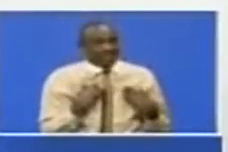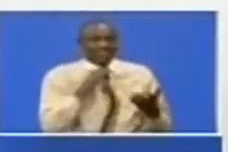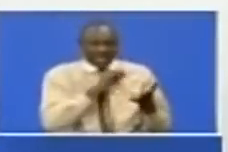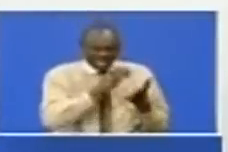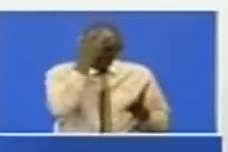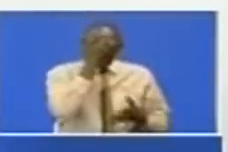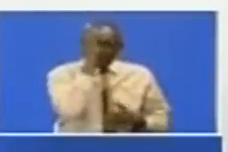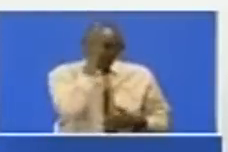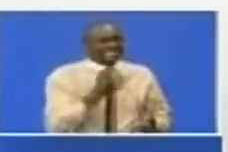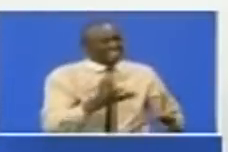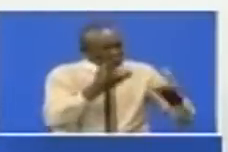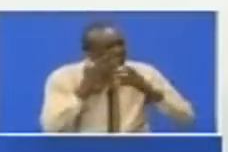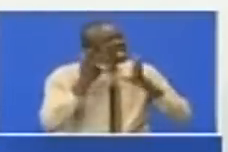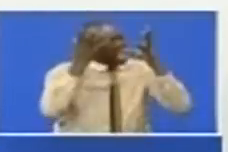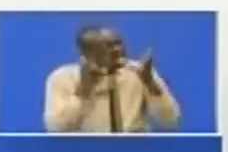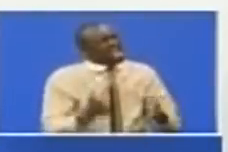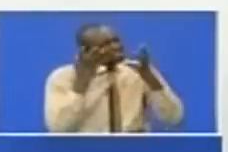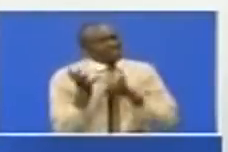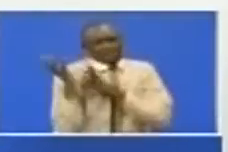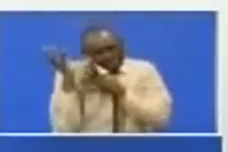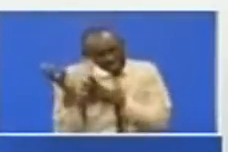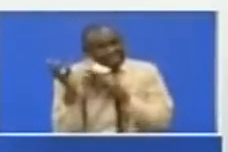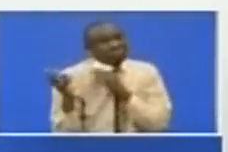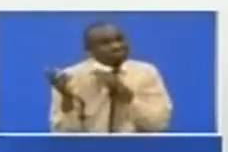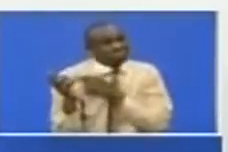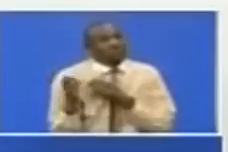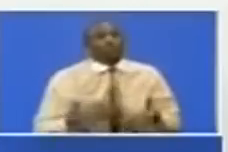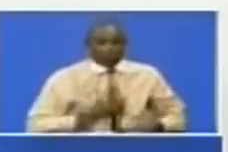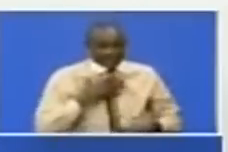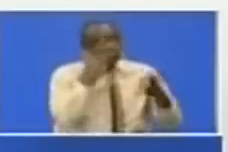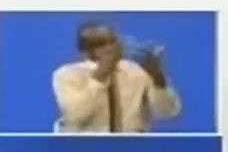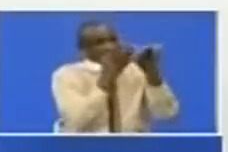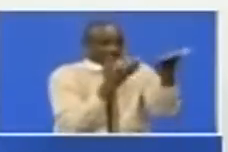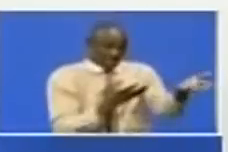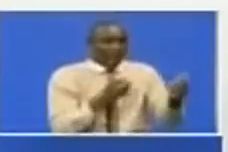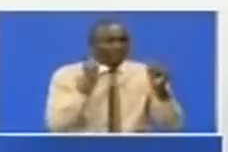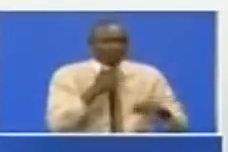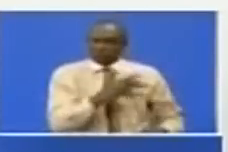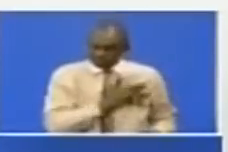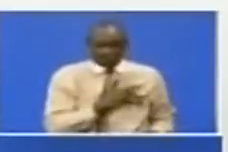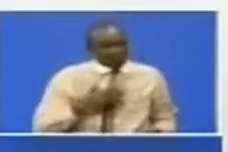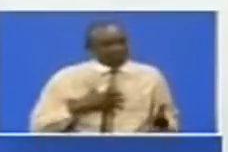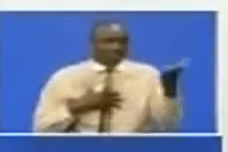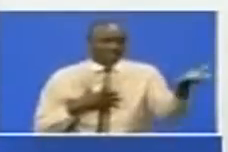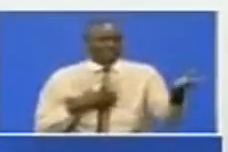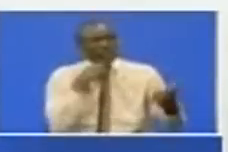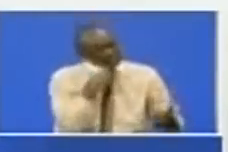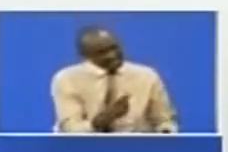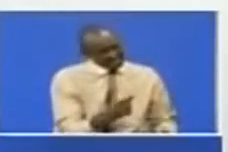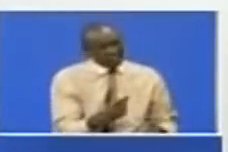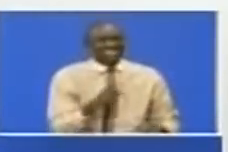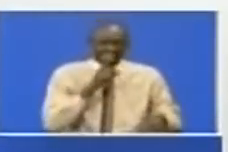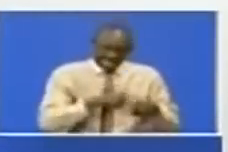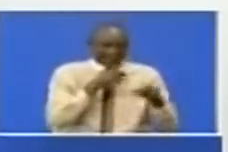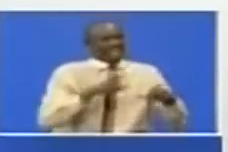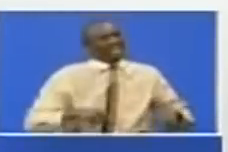why God put a very heavy burden in my spirit to actually visit prisons and just inspire them and tell them there is life beyond